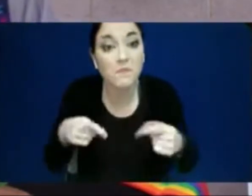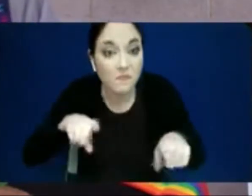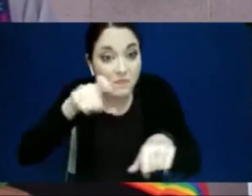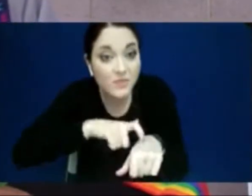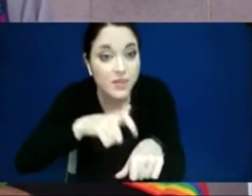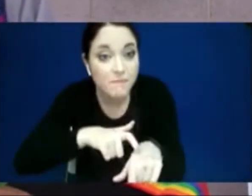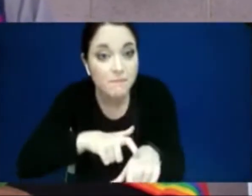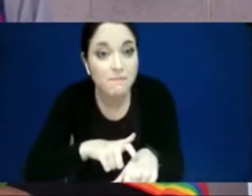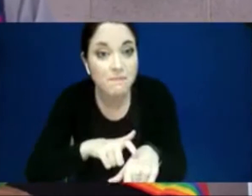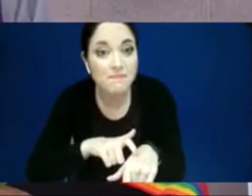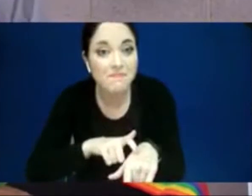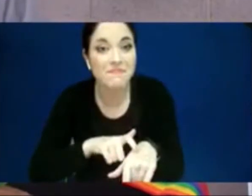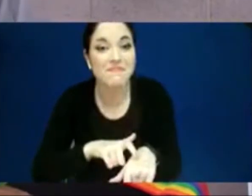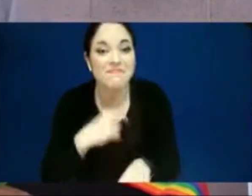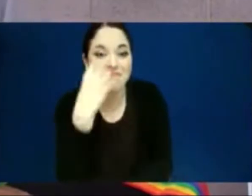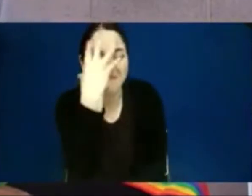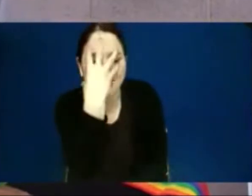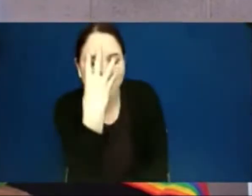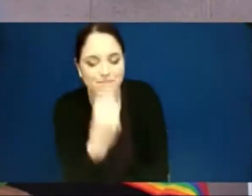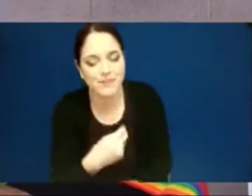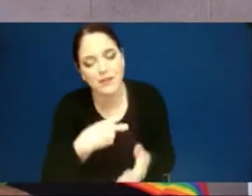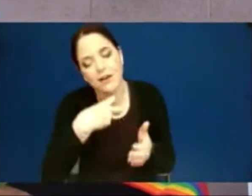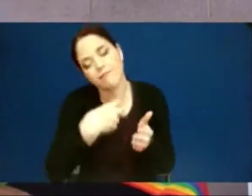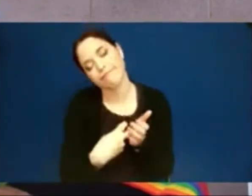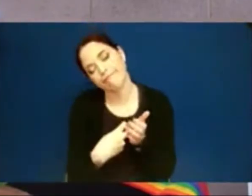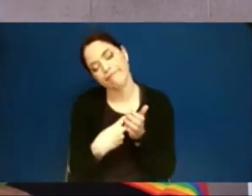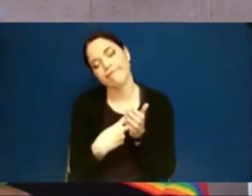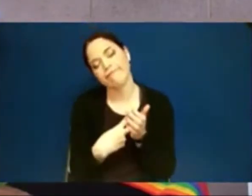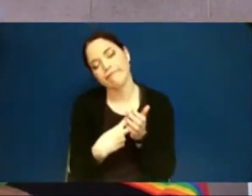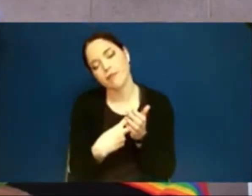sleeping despite the dangerous storm.